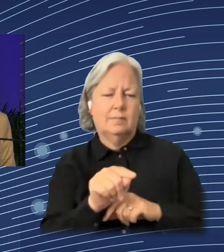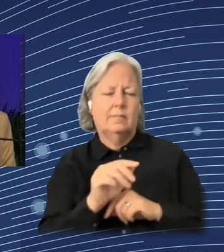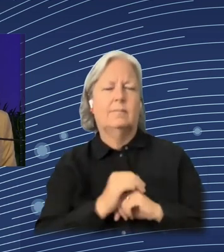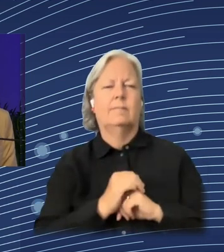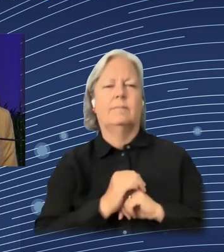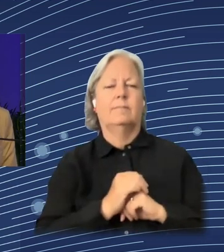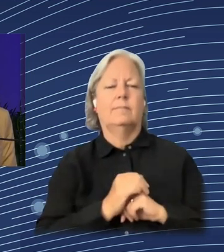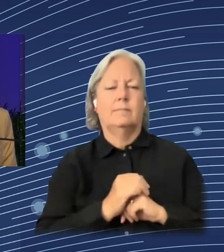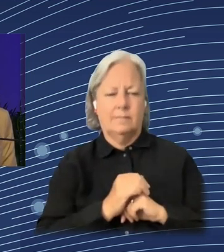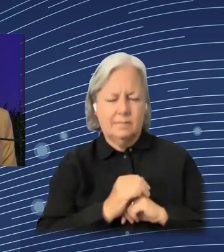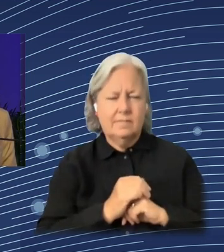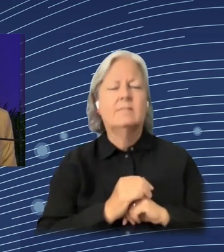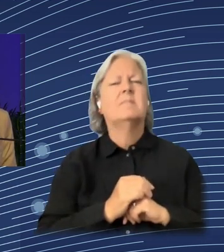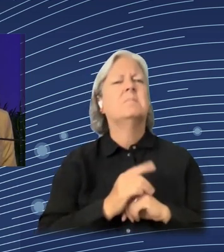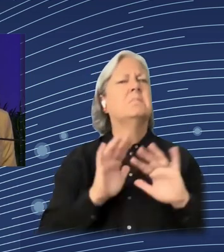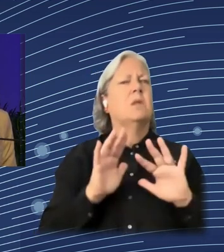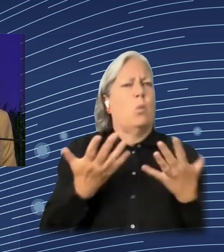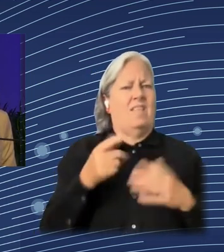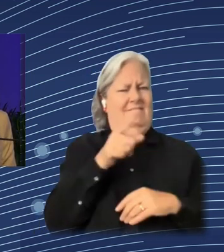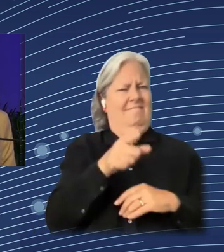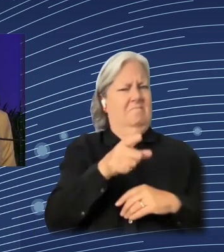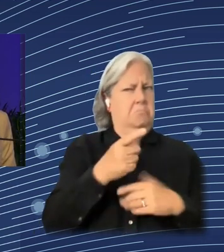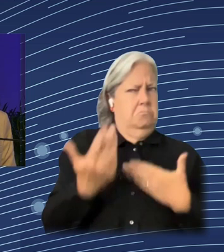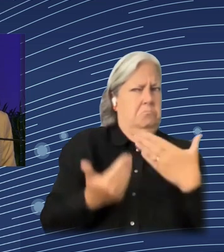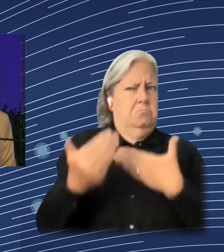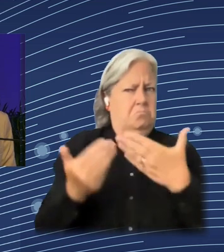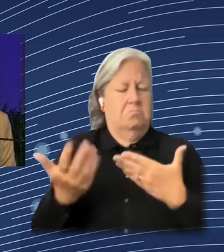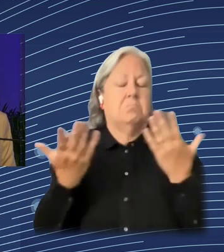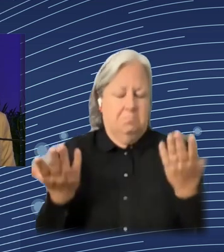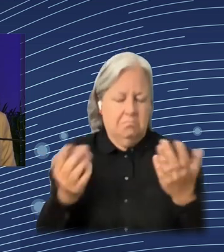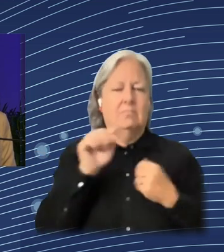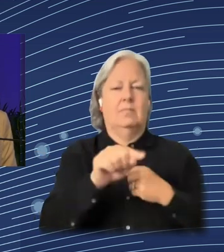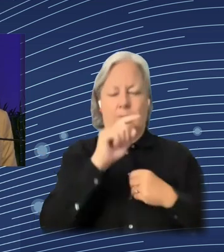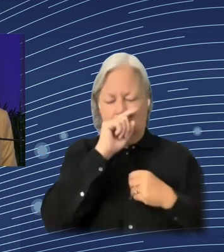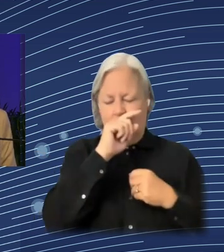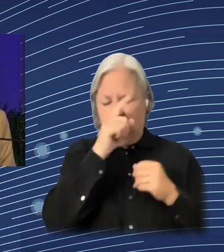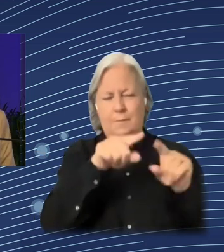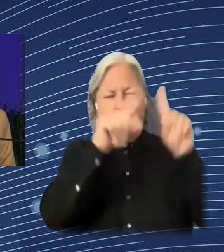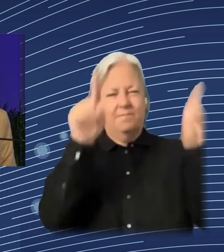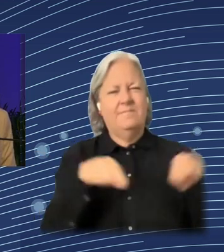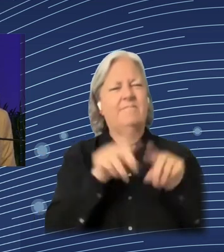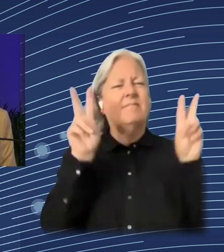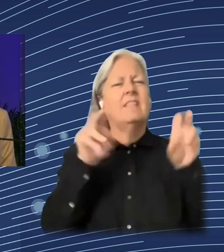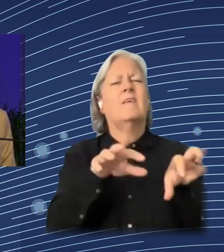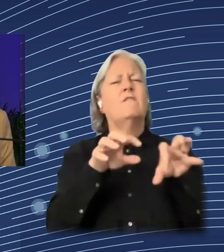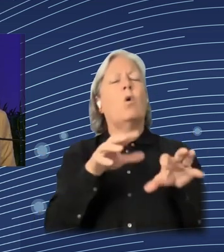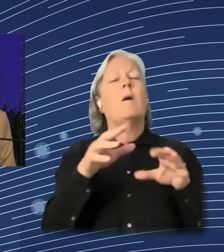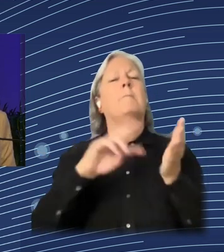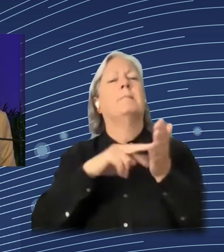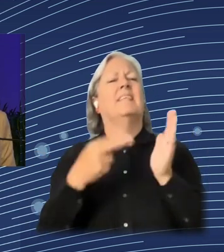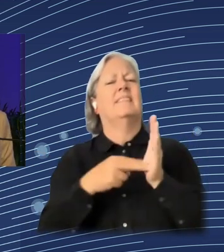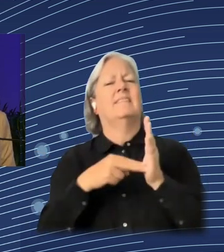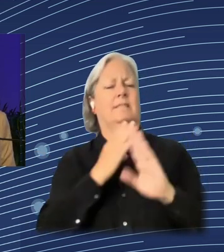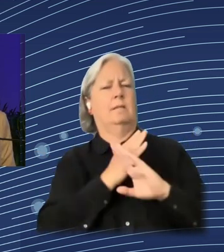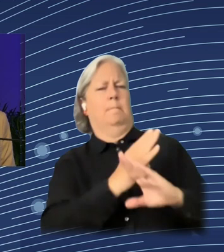what happens? These forms are, we say they are frozen, they are blocked, so